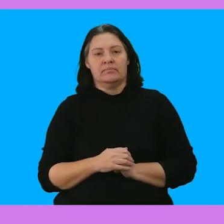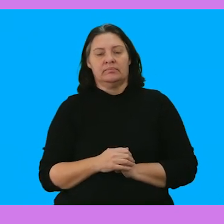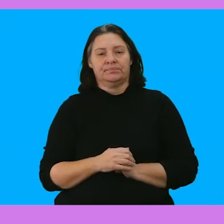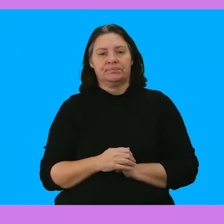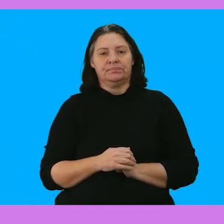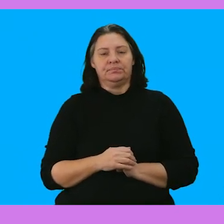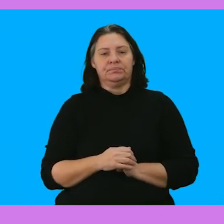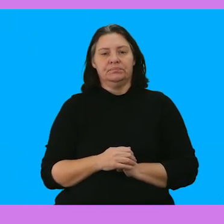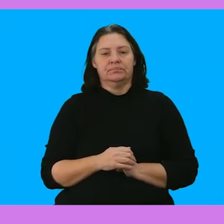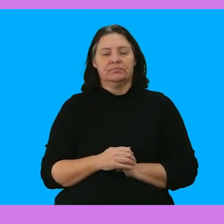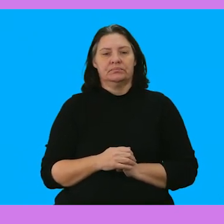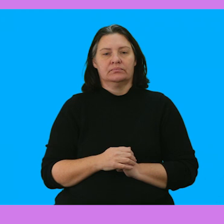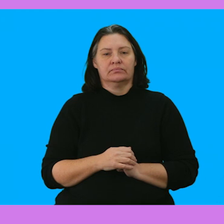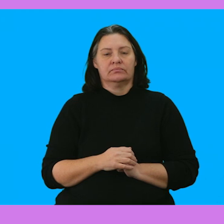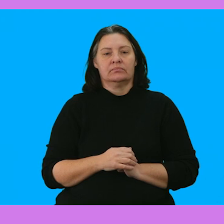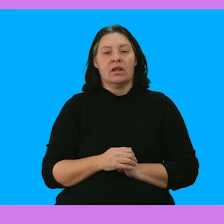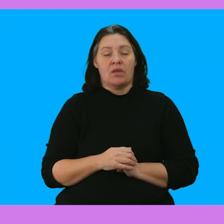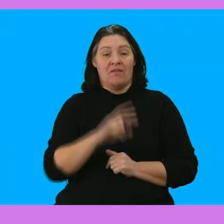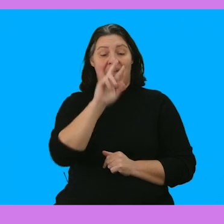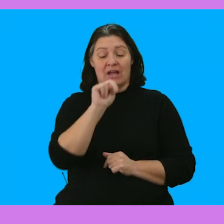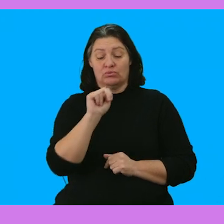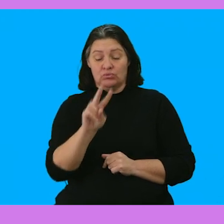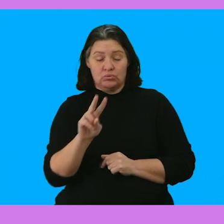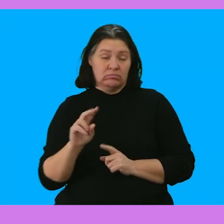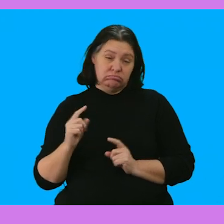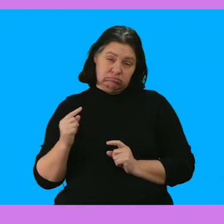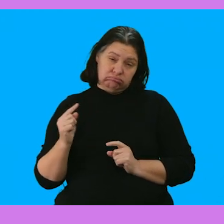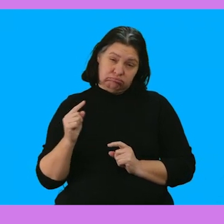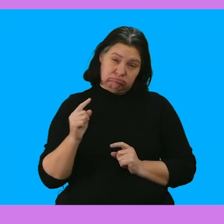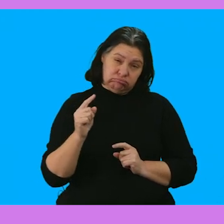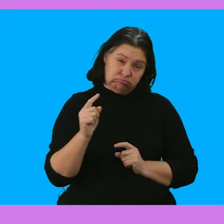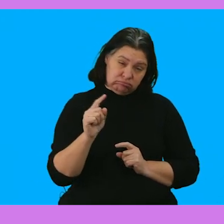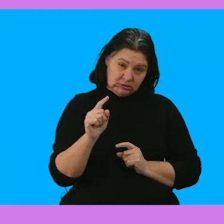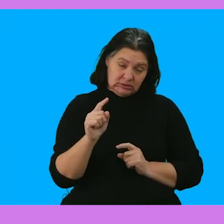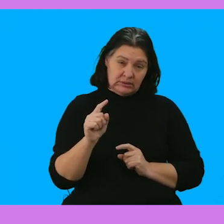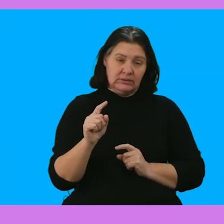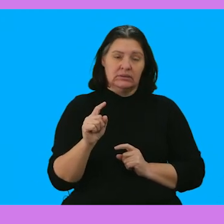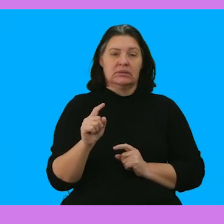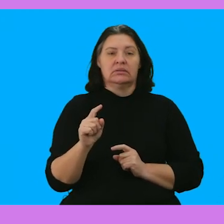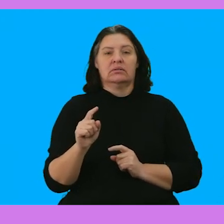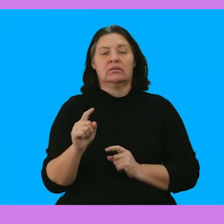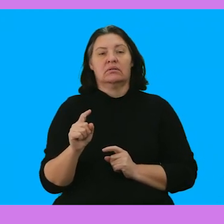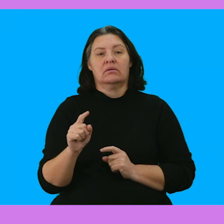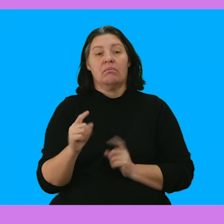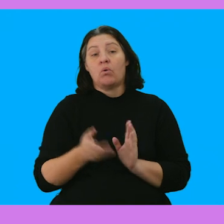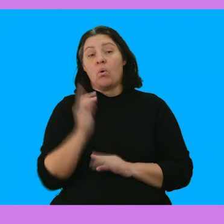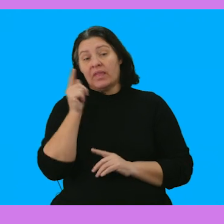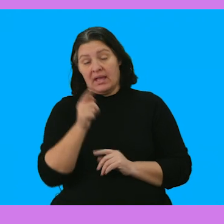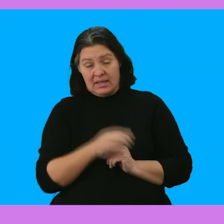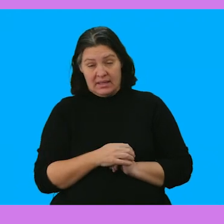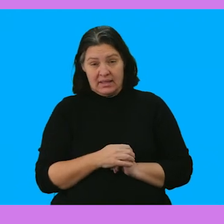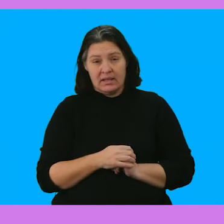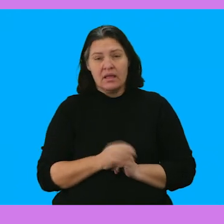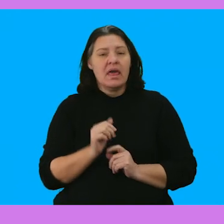Right, so I listed the N2. So he's going to travel on the N2. Right, he'll pass all these places. Remember, he's heading